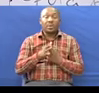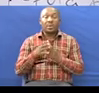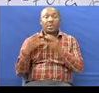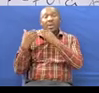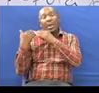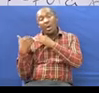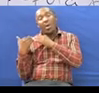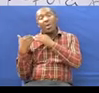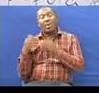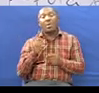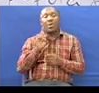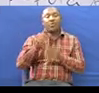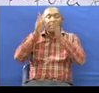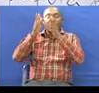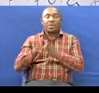human